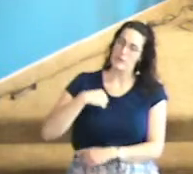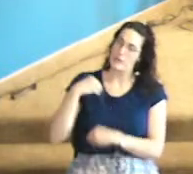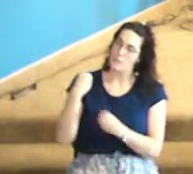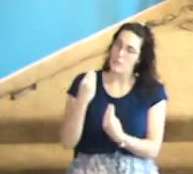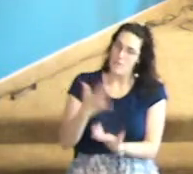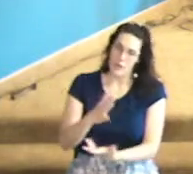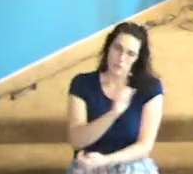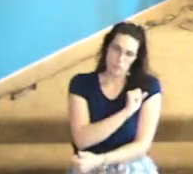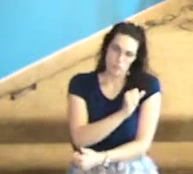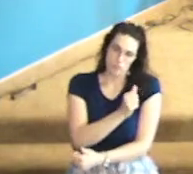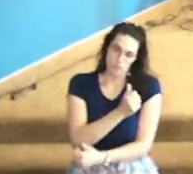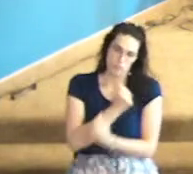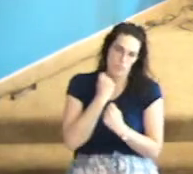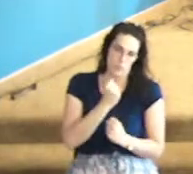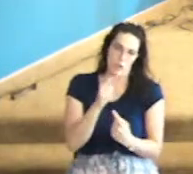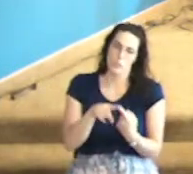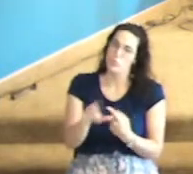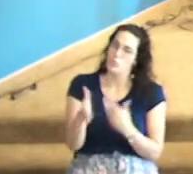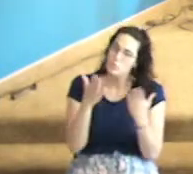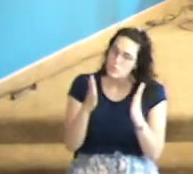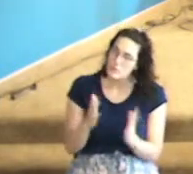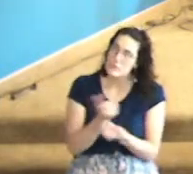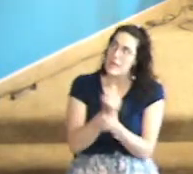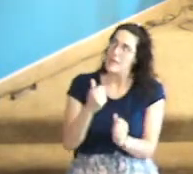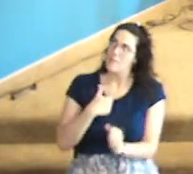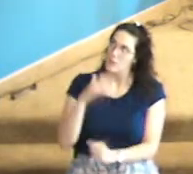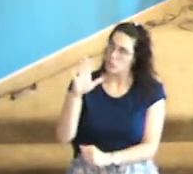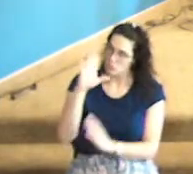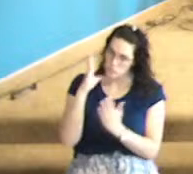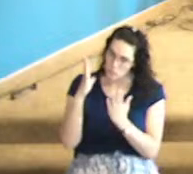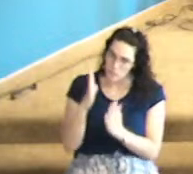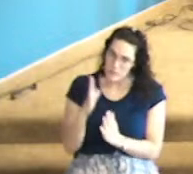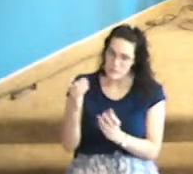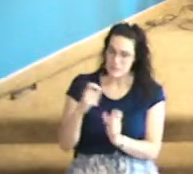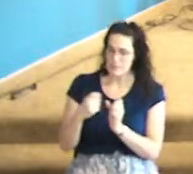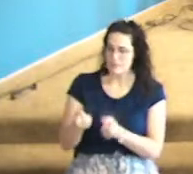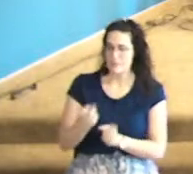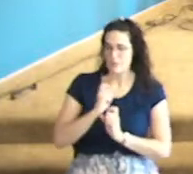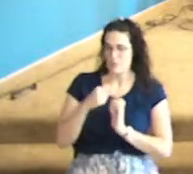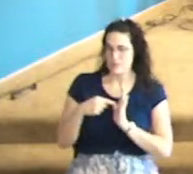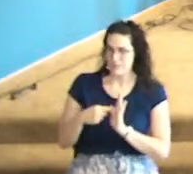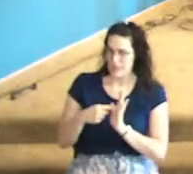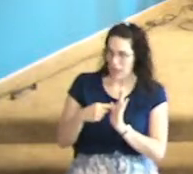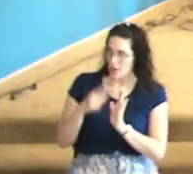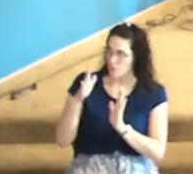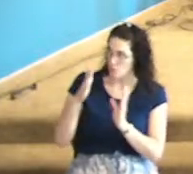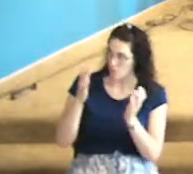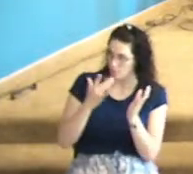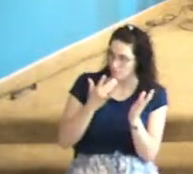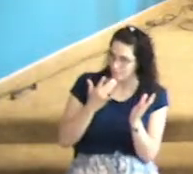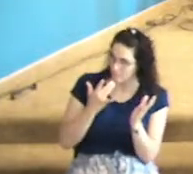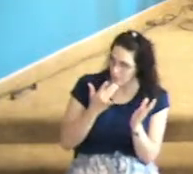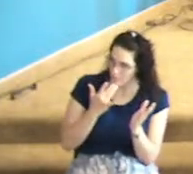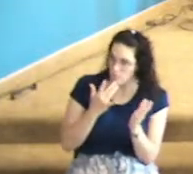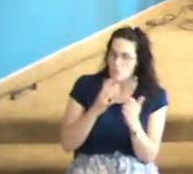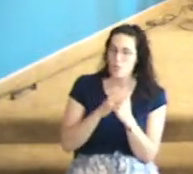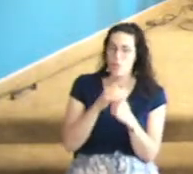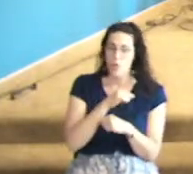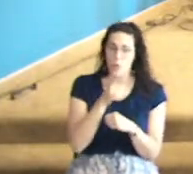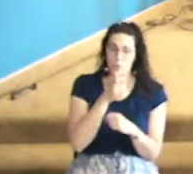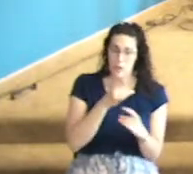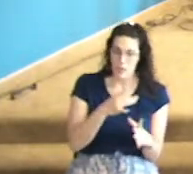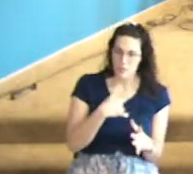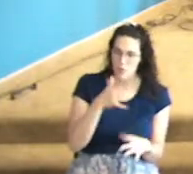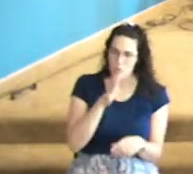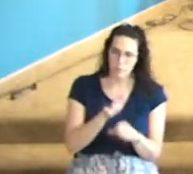your servant. Save me, the son of your servant. Send me a sign of your favor. Then those who hate me will be put to shame. For you,